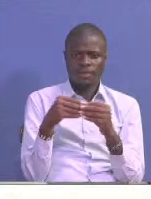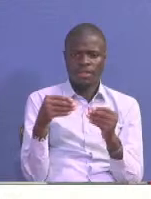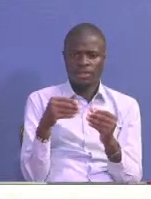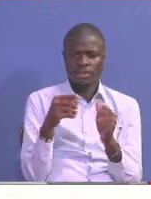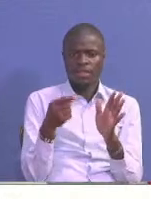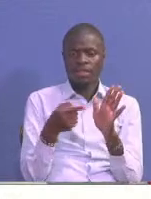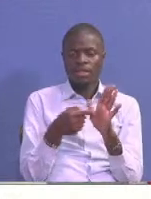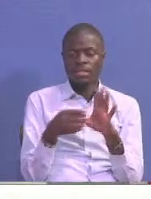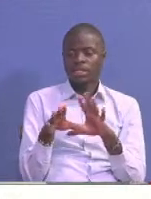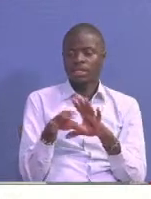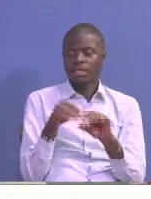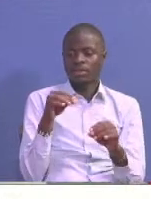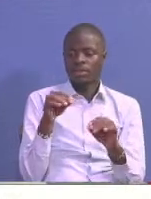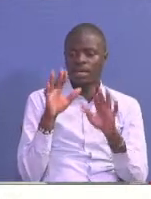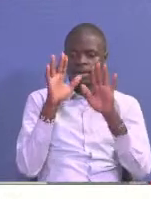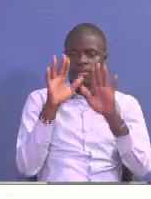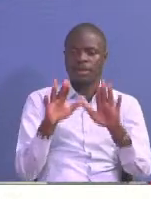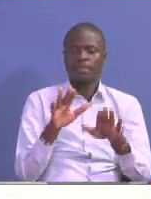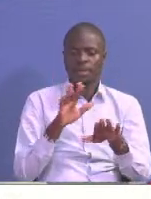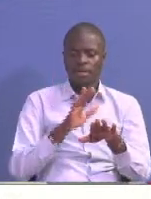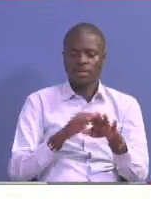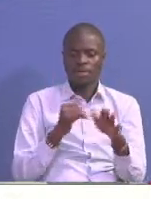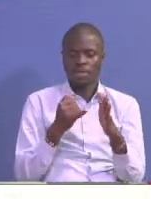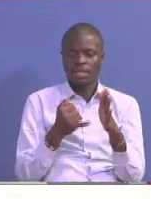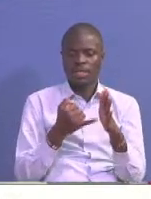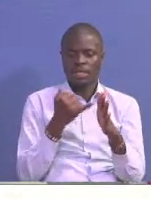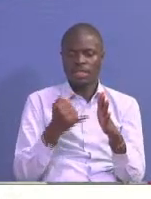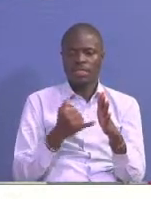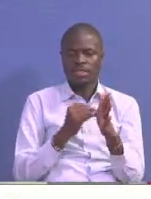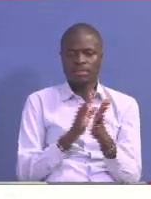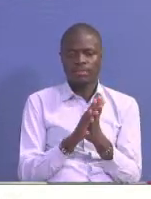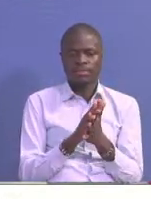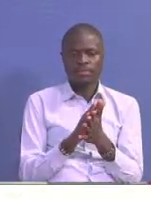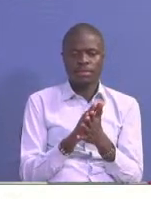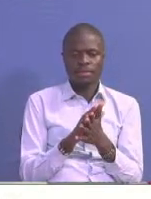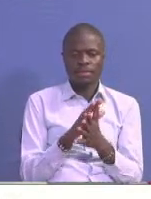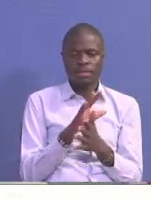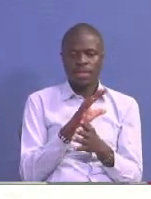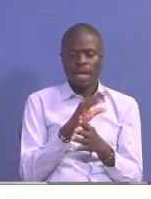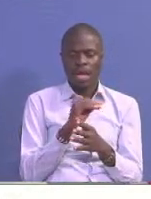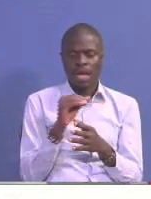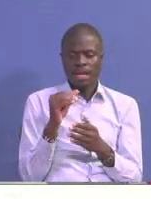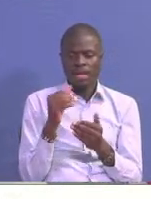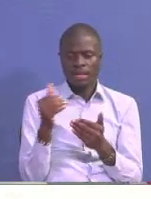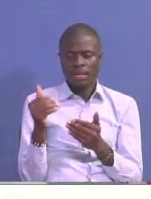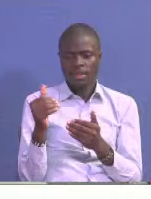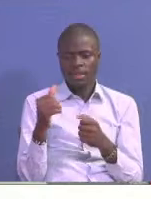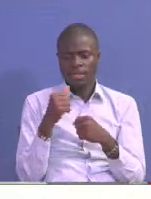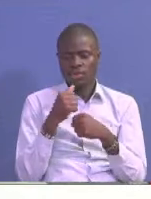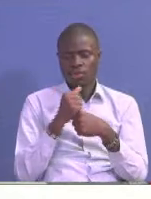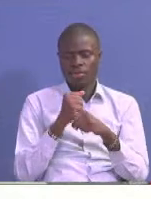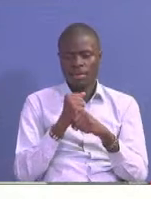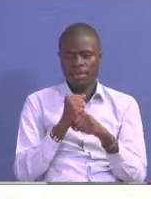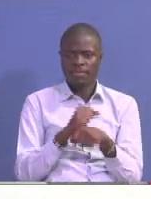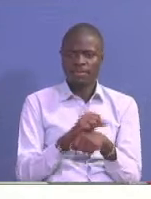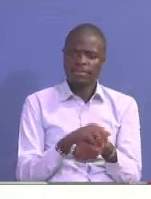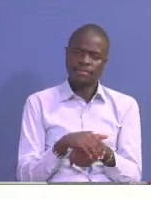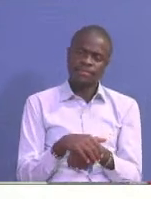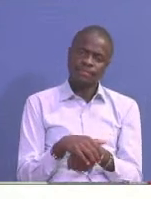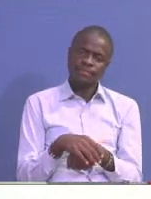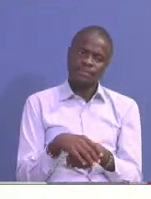Such outcomes impact on industries and product competitiveness.